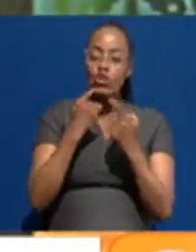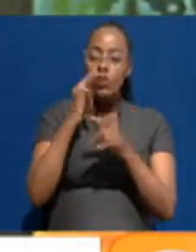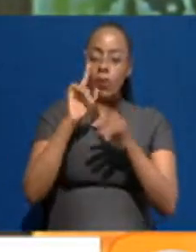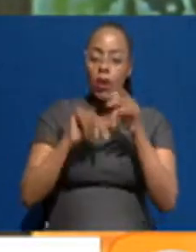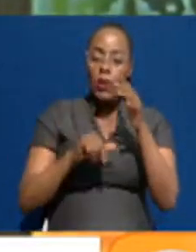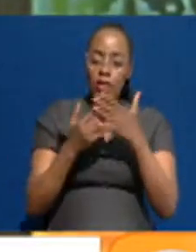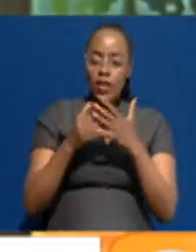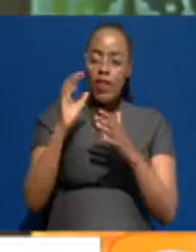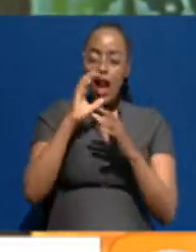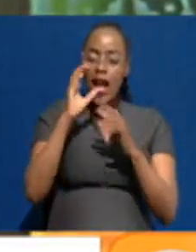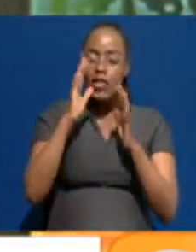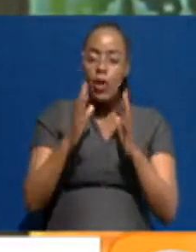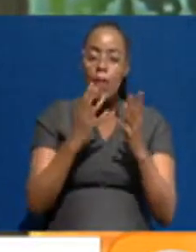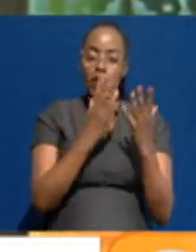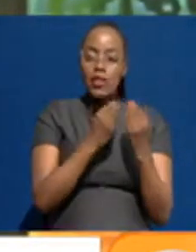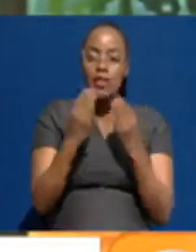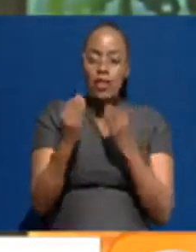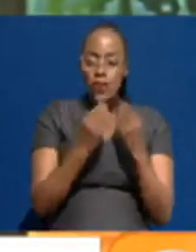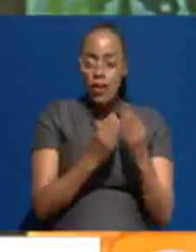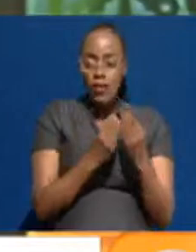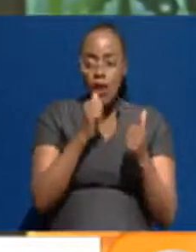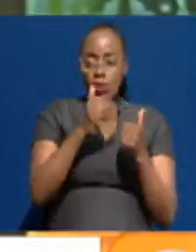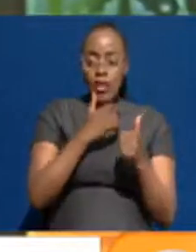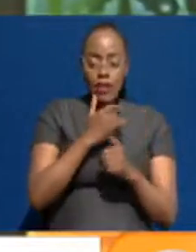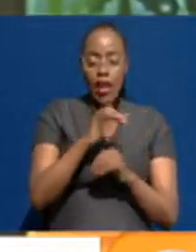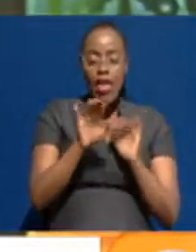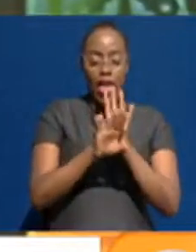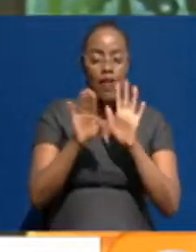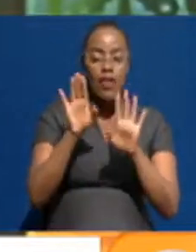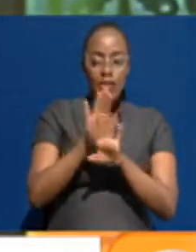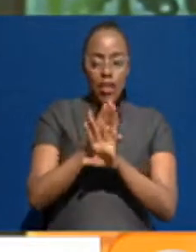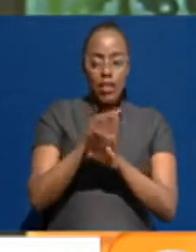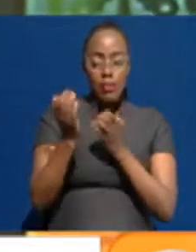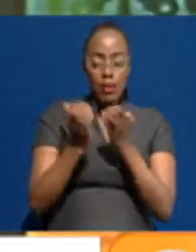customer centricity at the heart of everything they do.